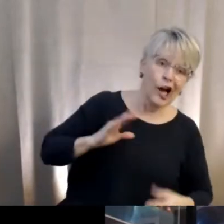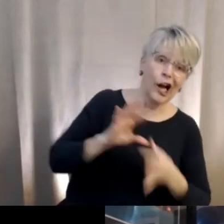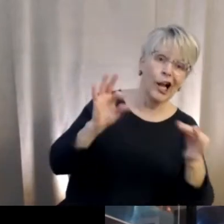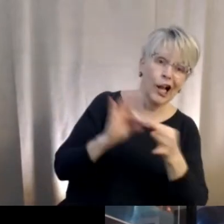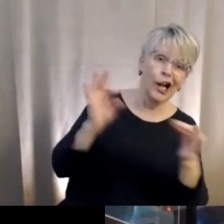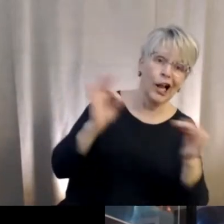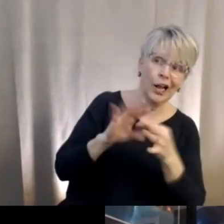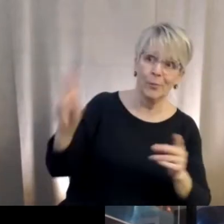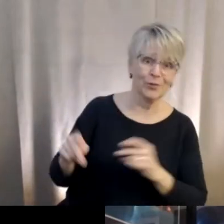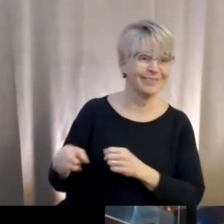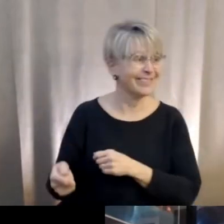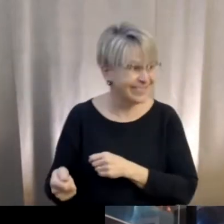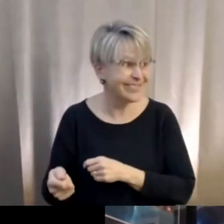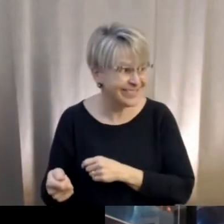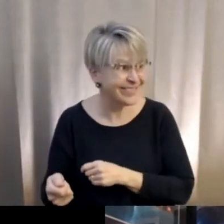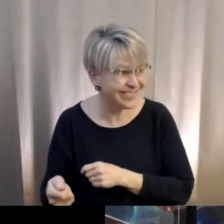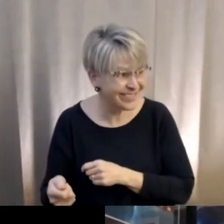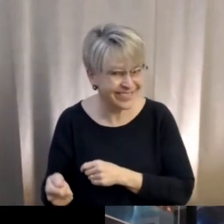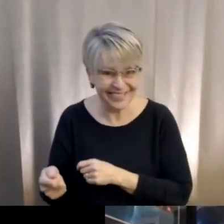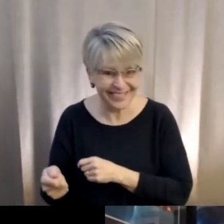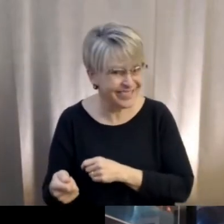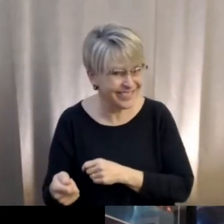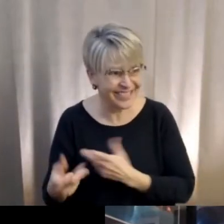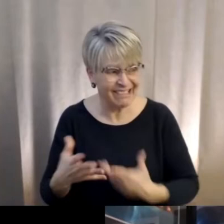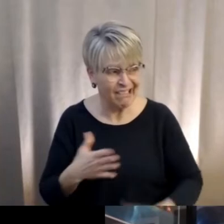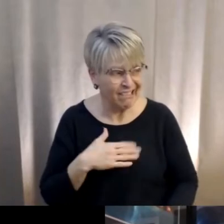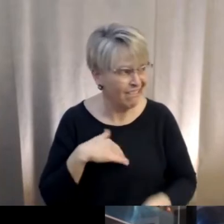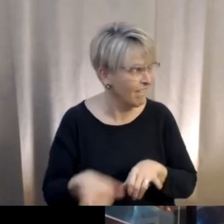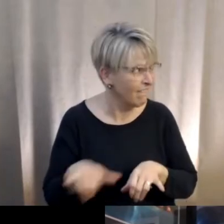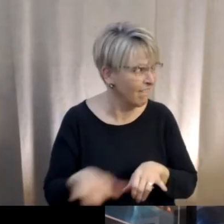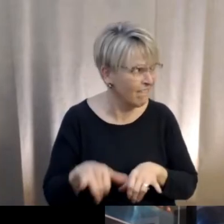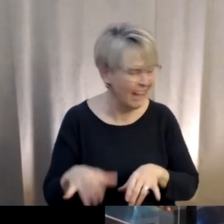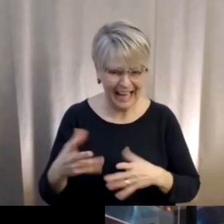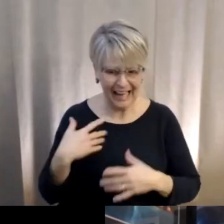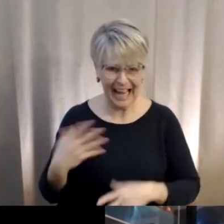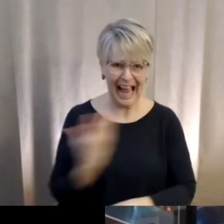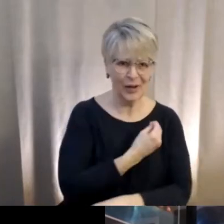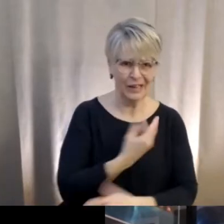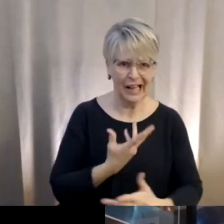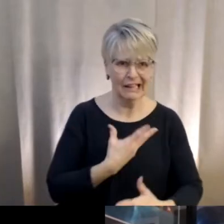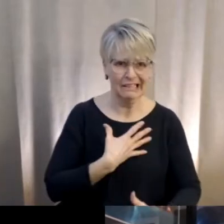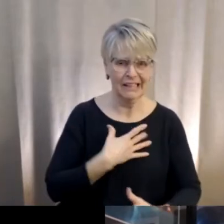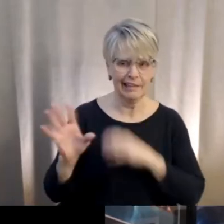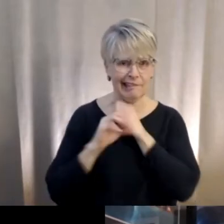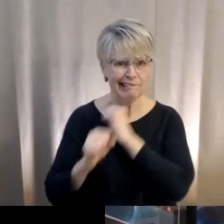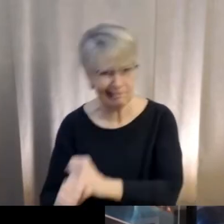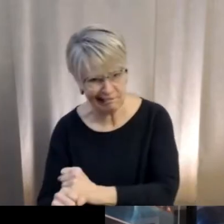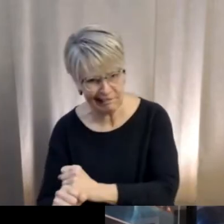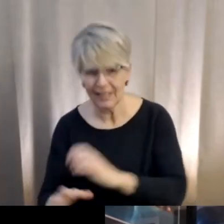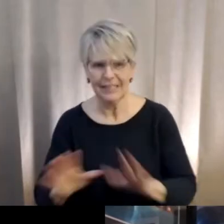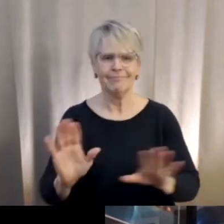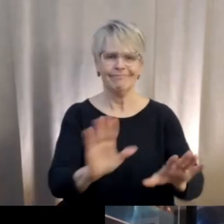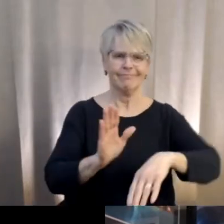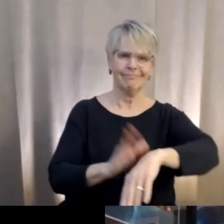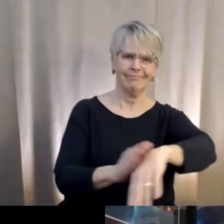10 minutes while I feel uncomfortable inside. So that's the biggest thing I really, I guess, want to just impress is